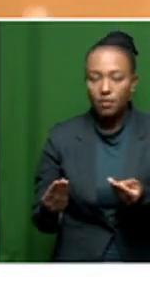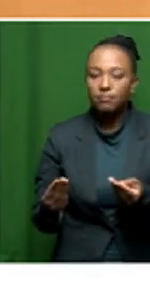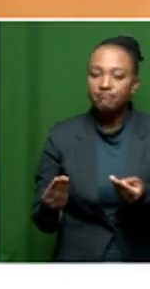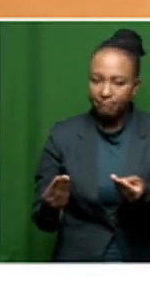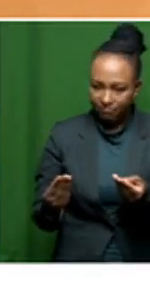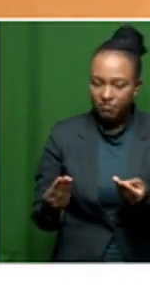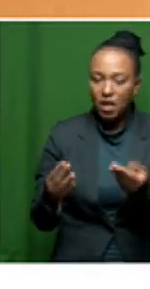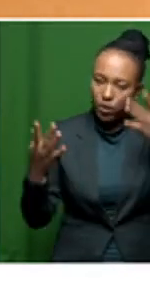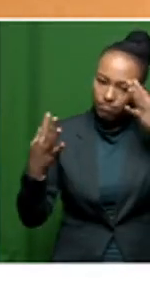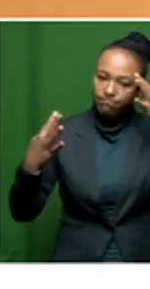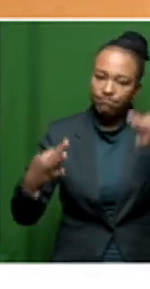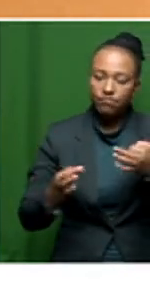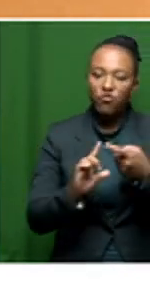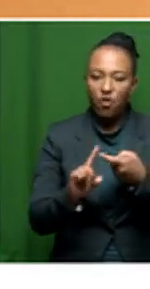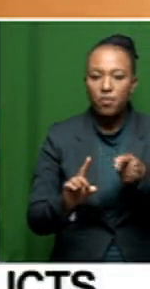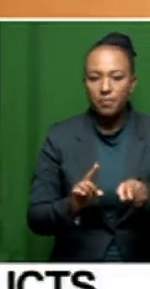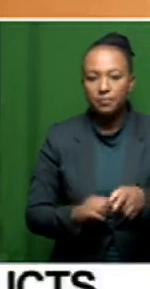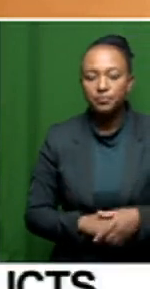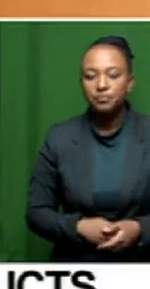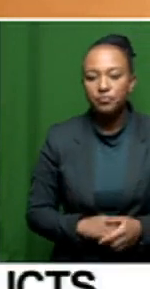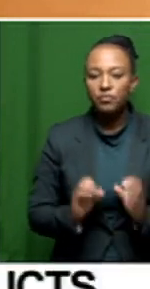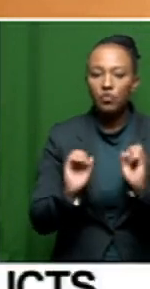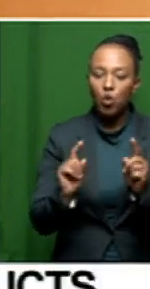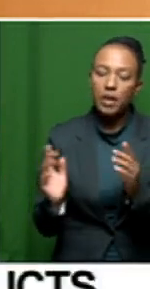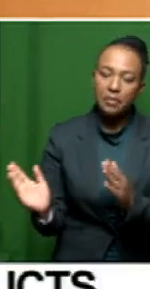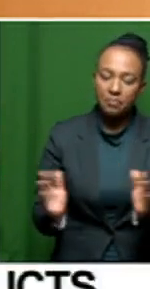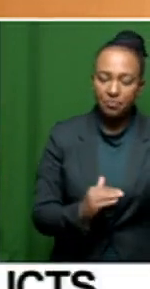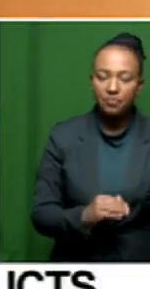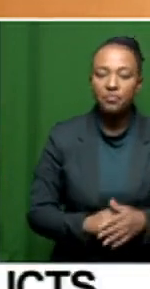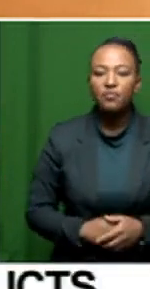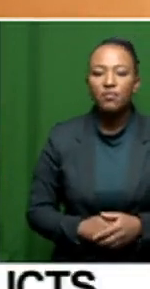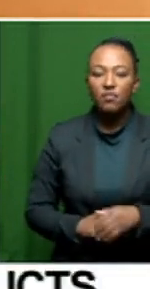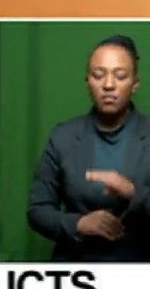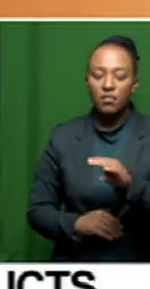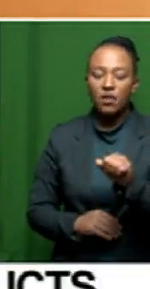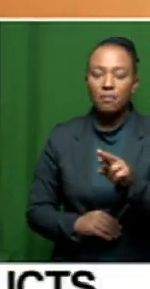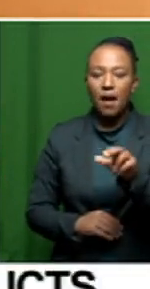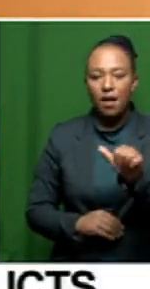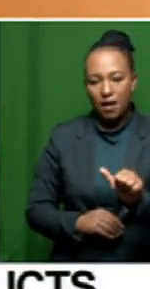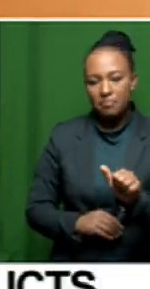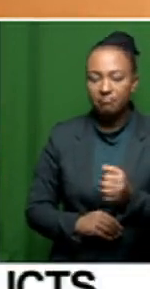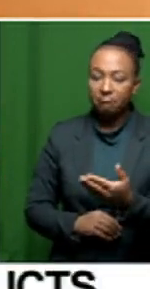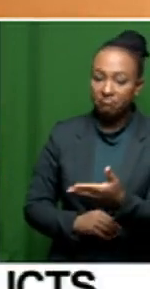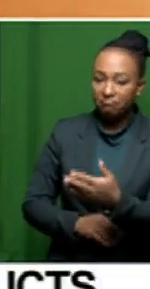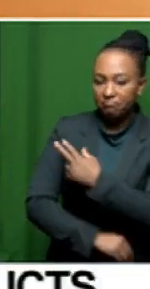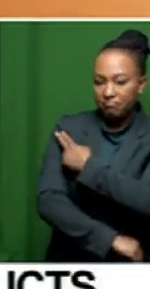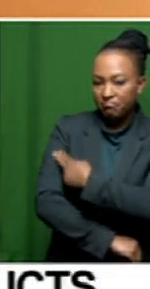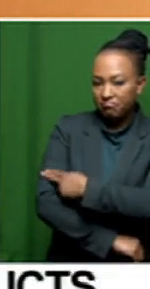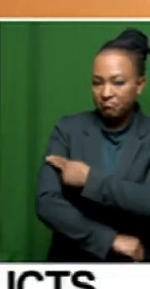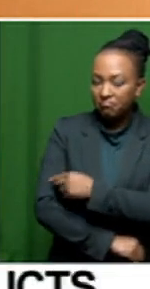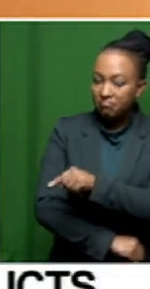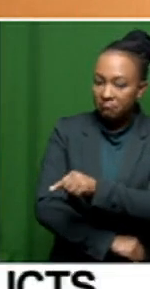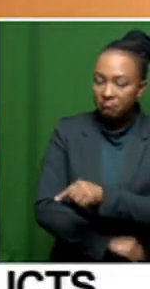we'll take it from there. Okay. Let's move to the Chris Hani Baragwanath Hospital. In terms of that